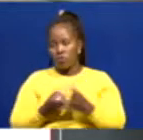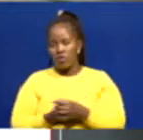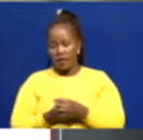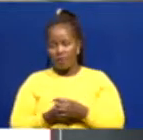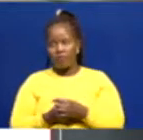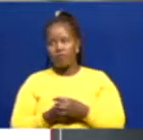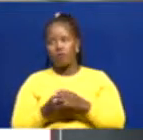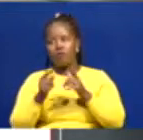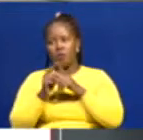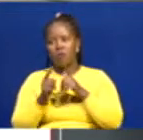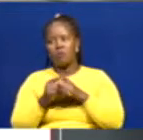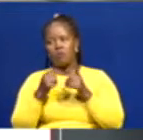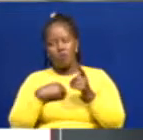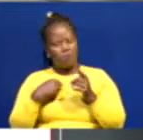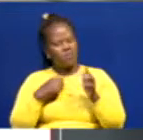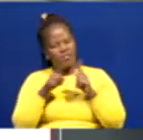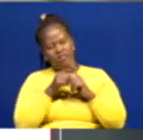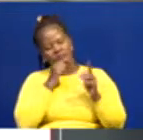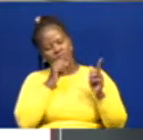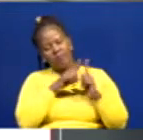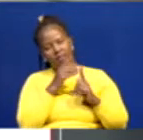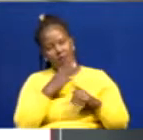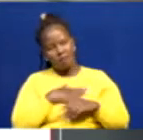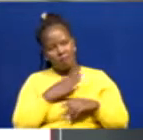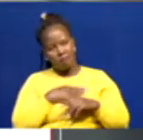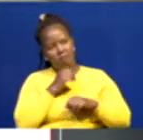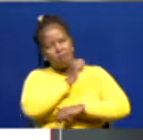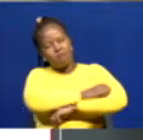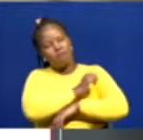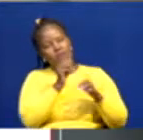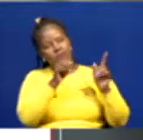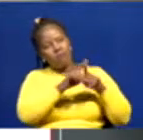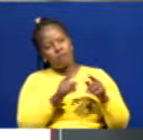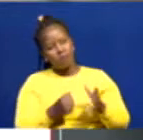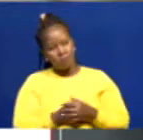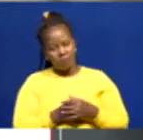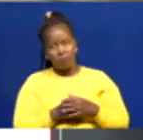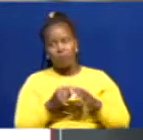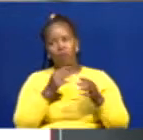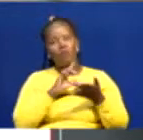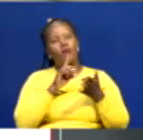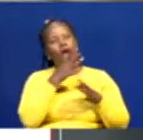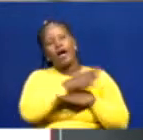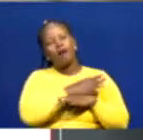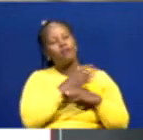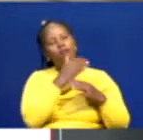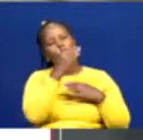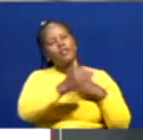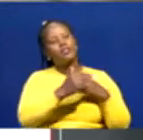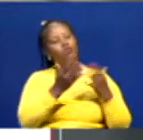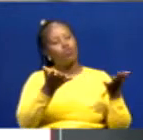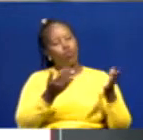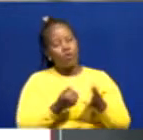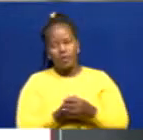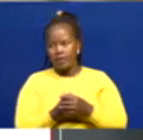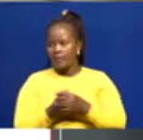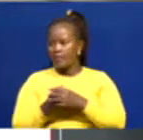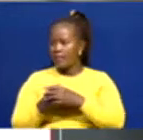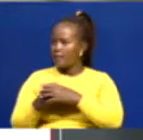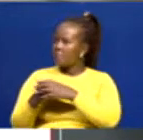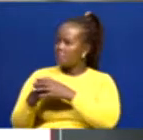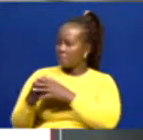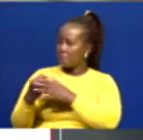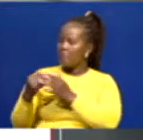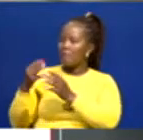my brothers, we're all from Jamhuri High. Yeah. Great. And thereafter? Thereafter, I sort of